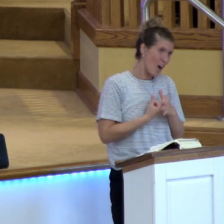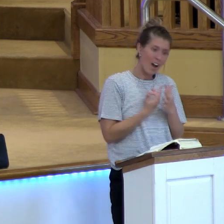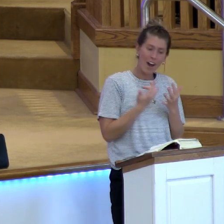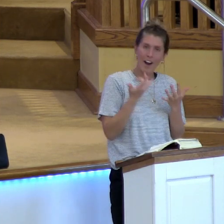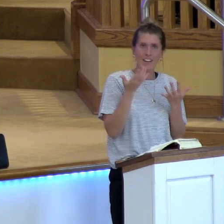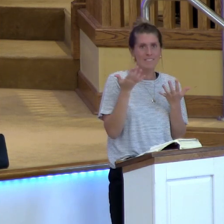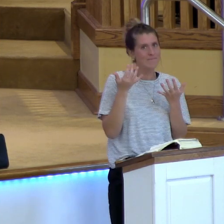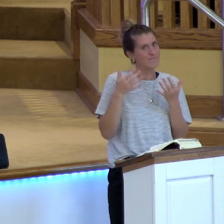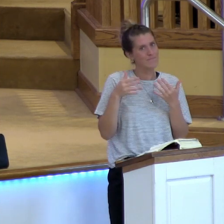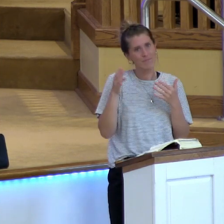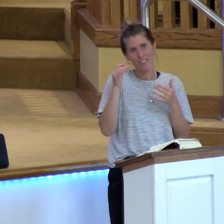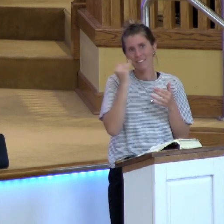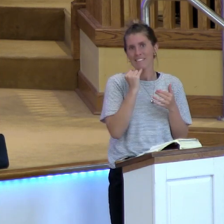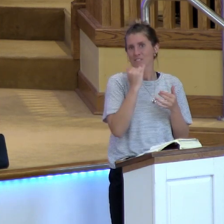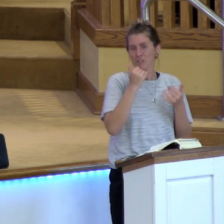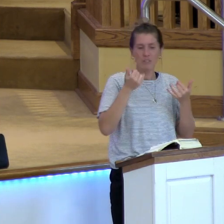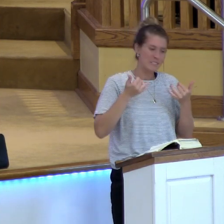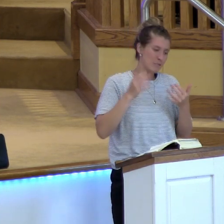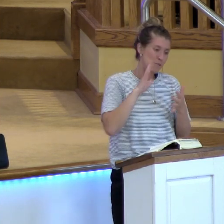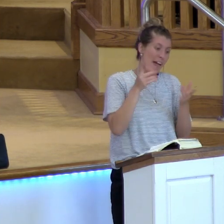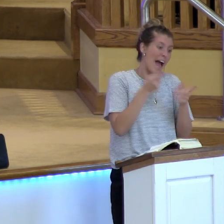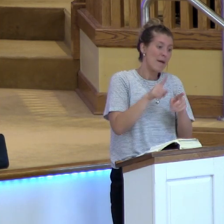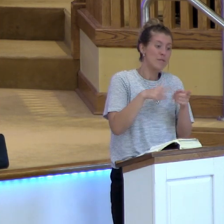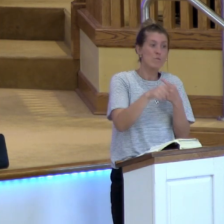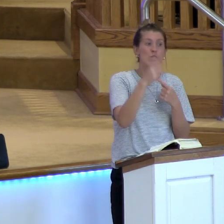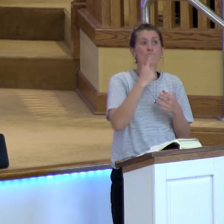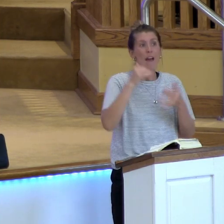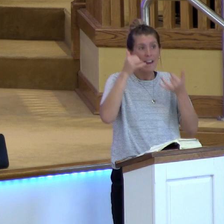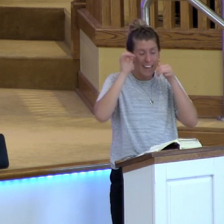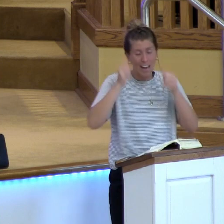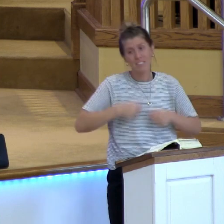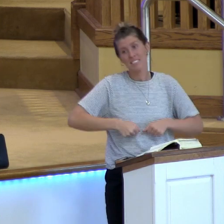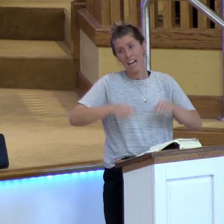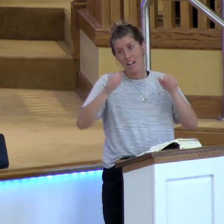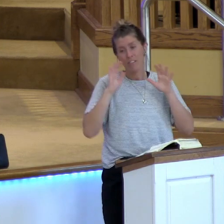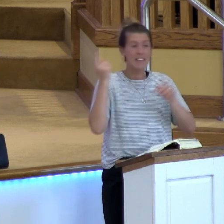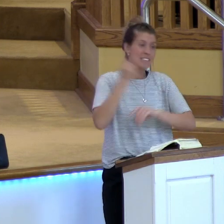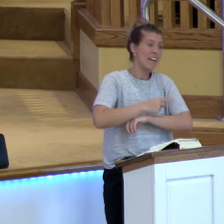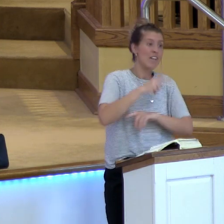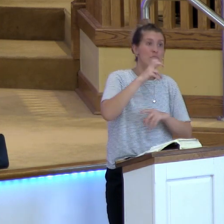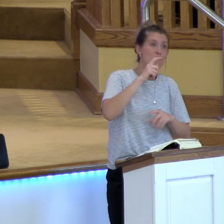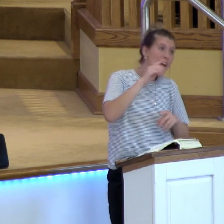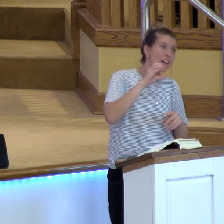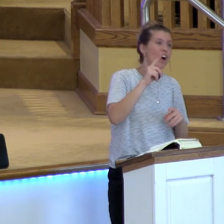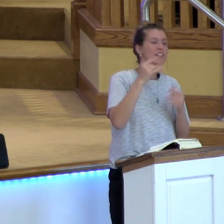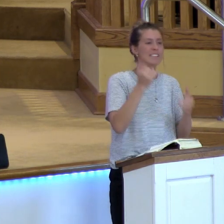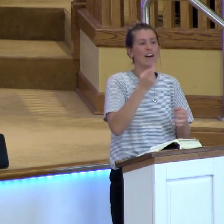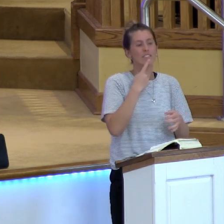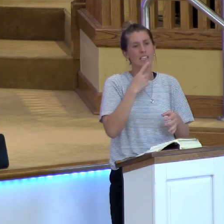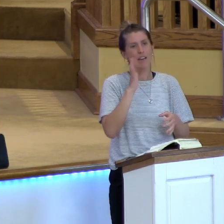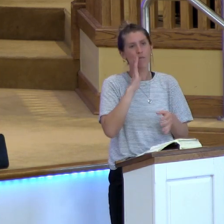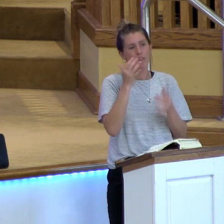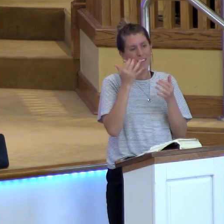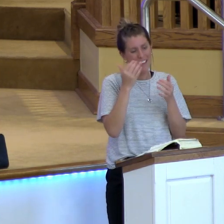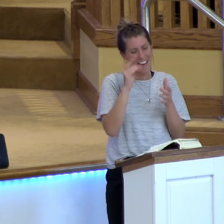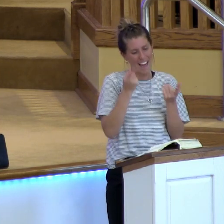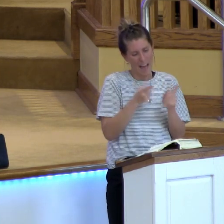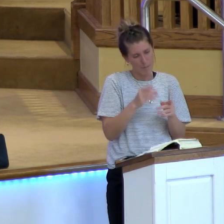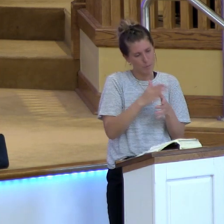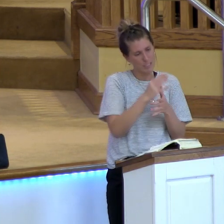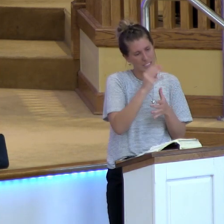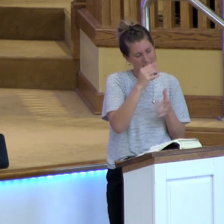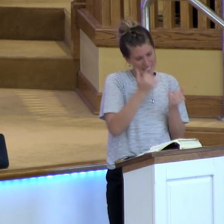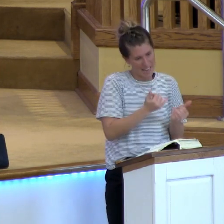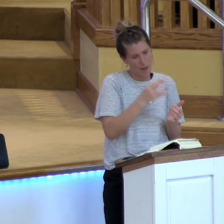the Passover of Israel. It's going to happen when the red heifer gets sacrificed. It's going to happen on the day of Pentecost. Now they're saying it's going to happen between now and May 19th. People